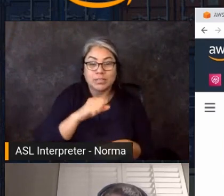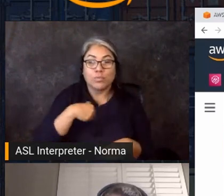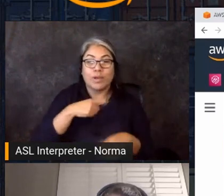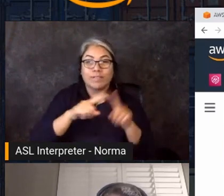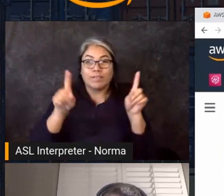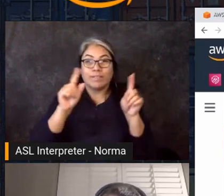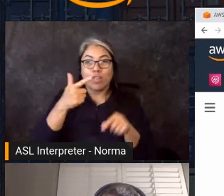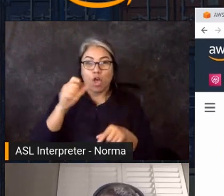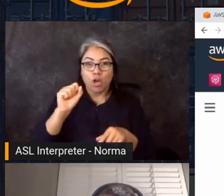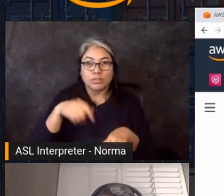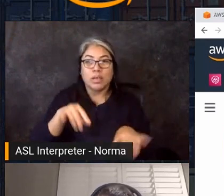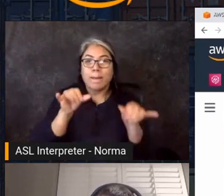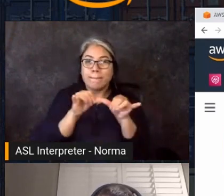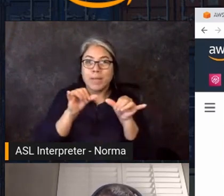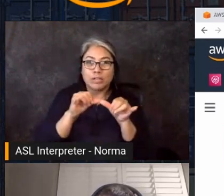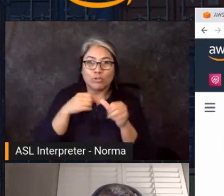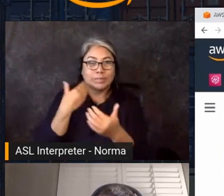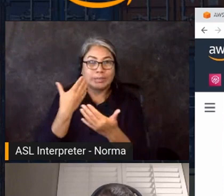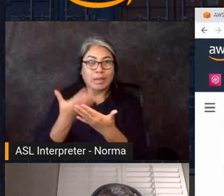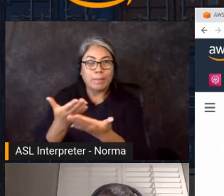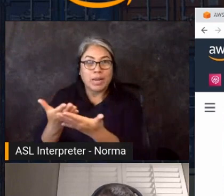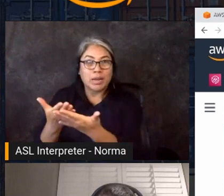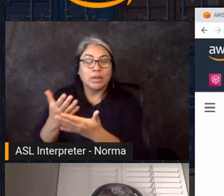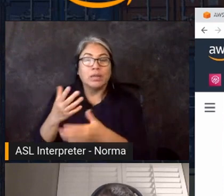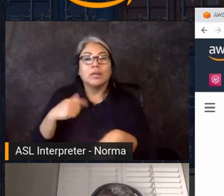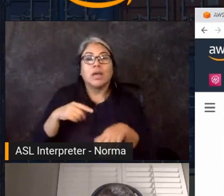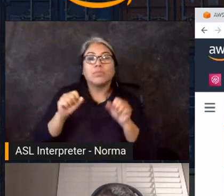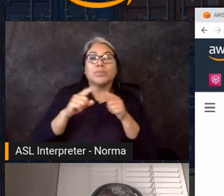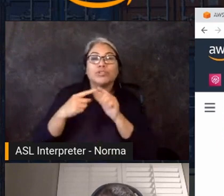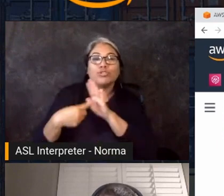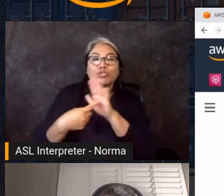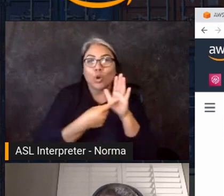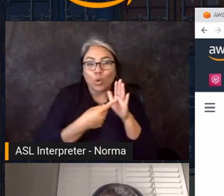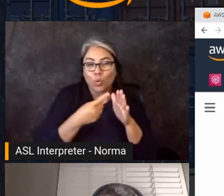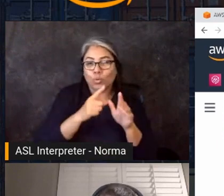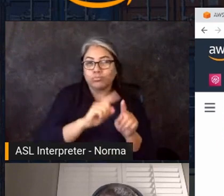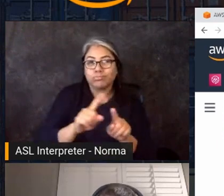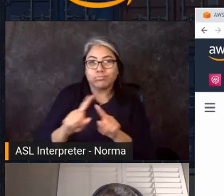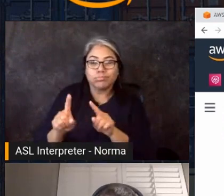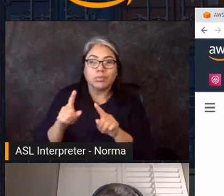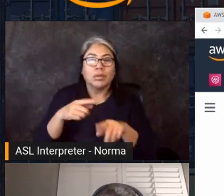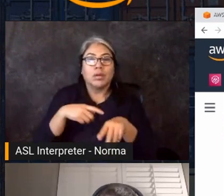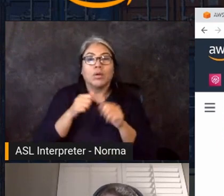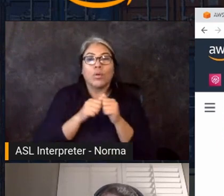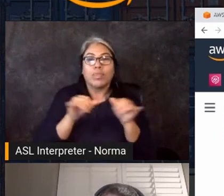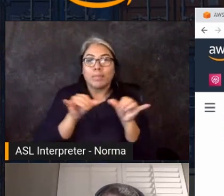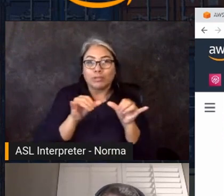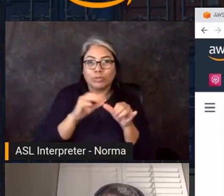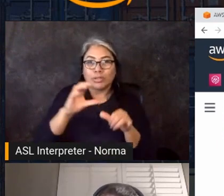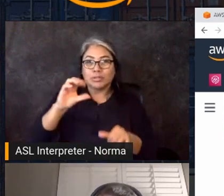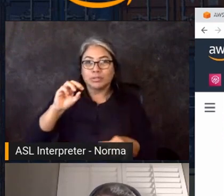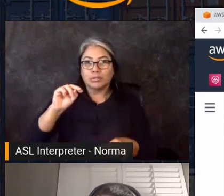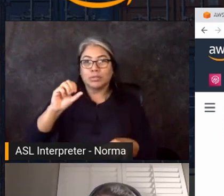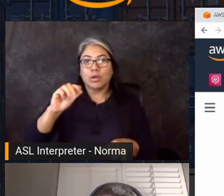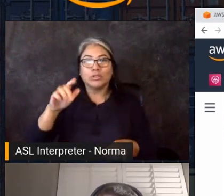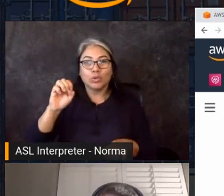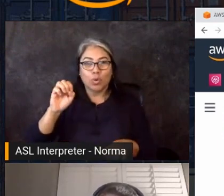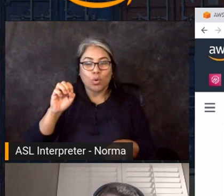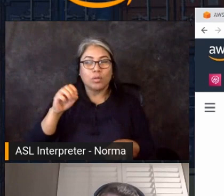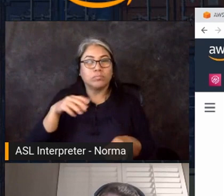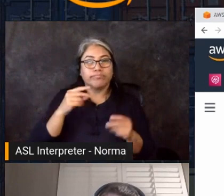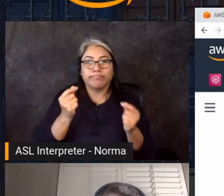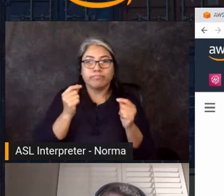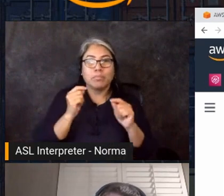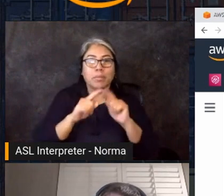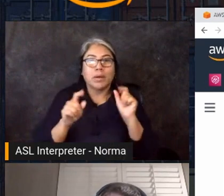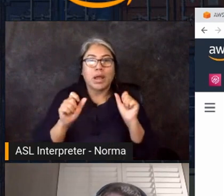in. I was able to show some stuff you can do with the metrics console right out of the gate, but I mentioned earlier that Container Insights also gives